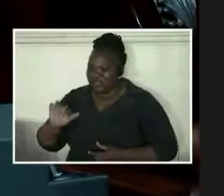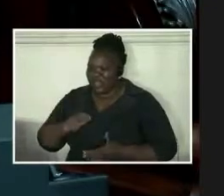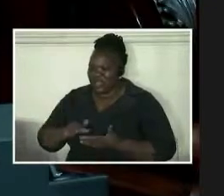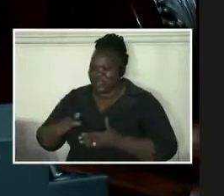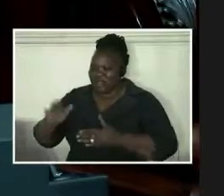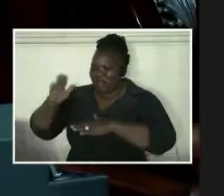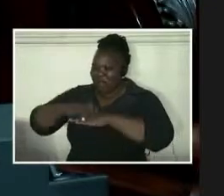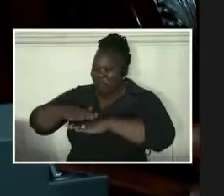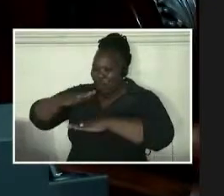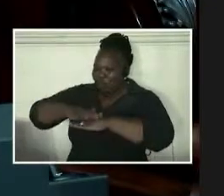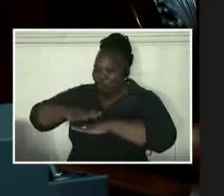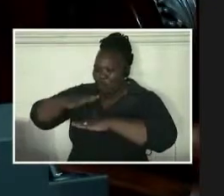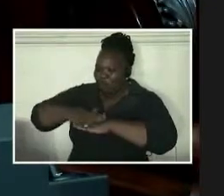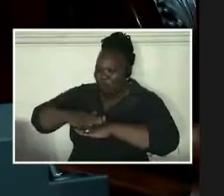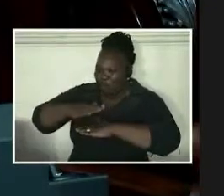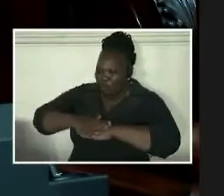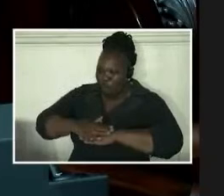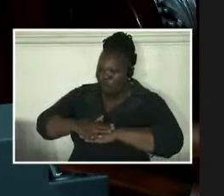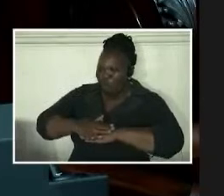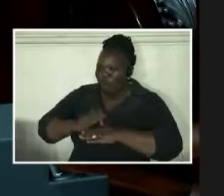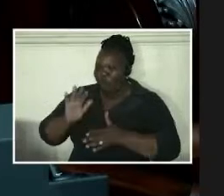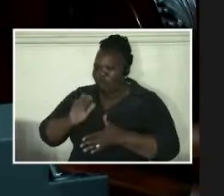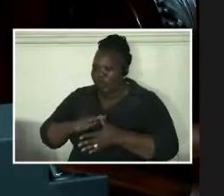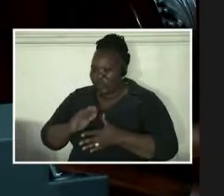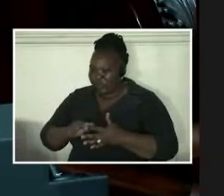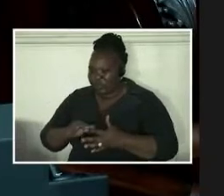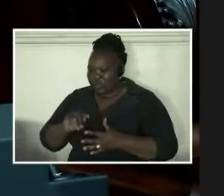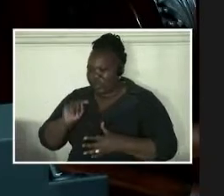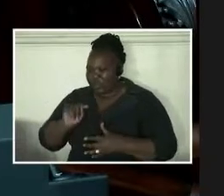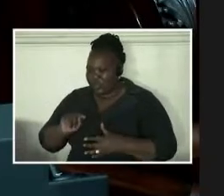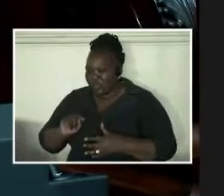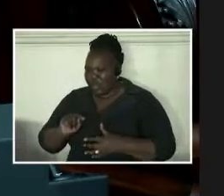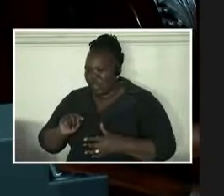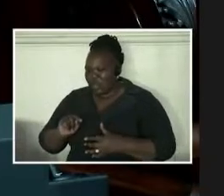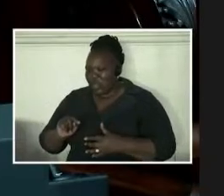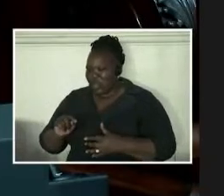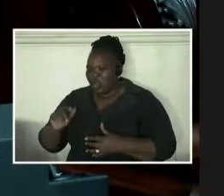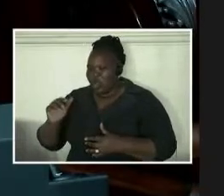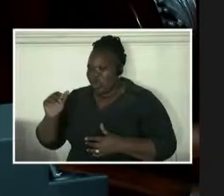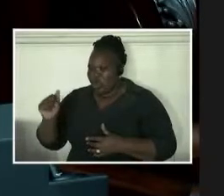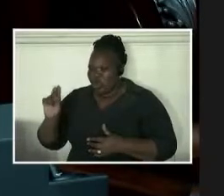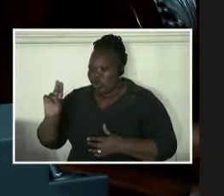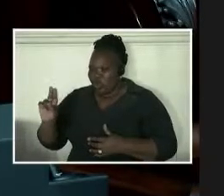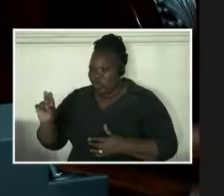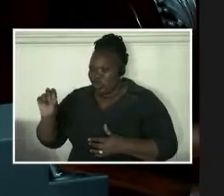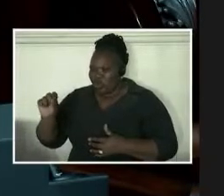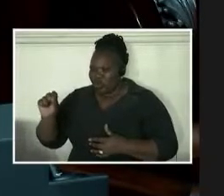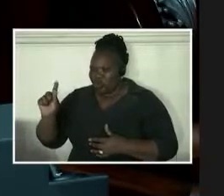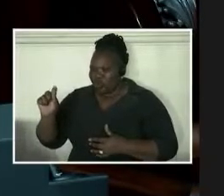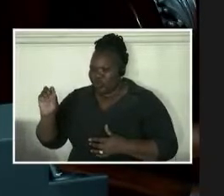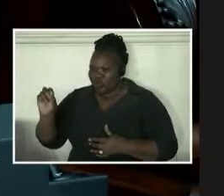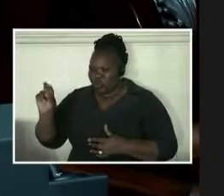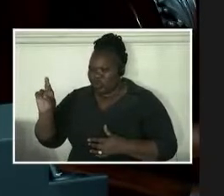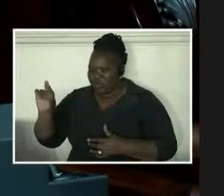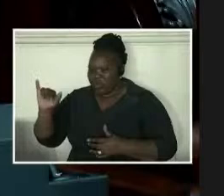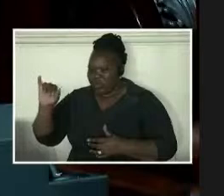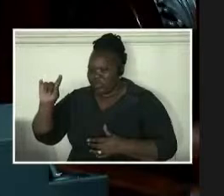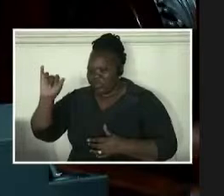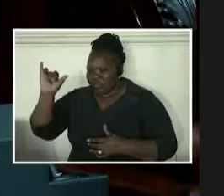due to this due to this monster corp called austerity measures or elusive